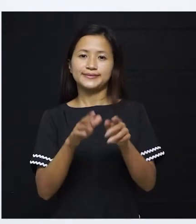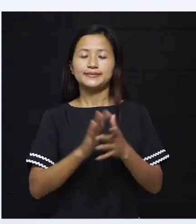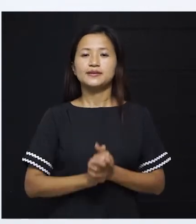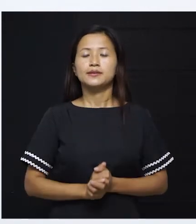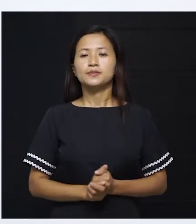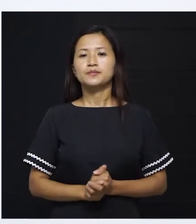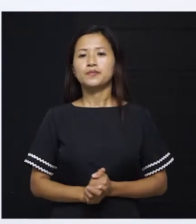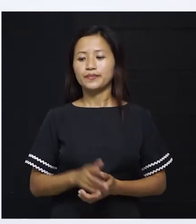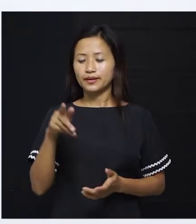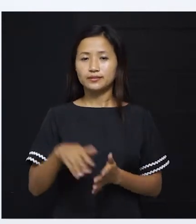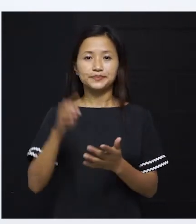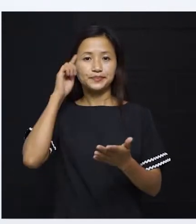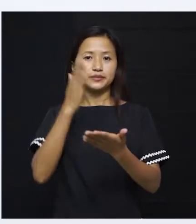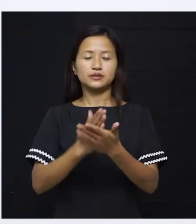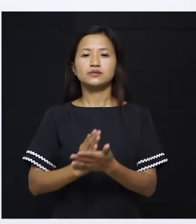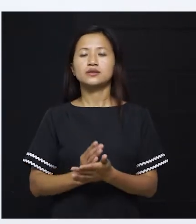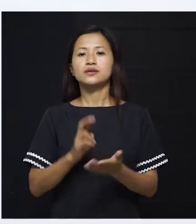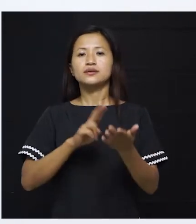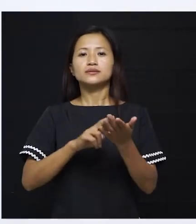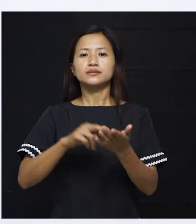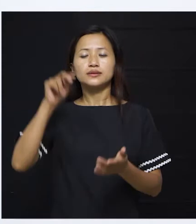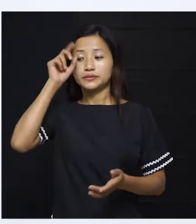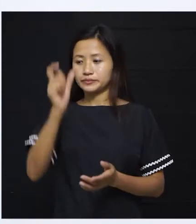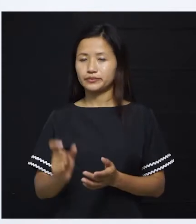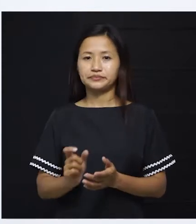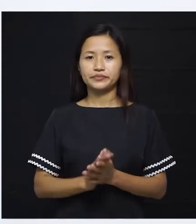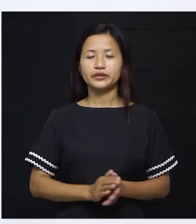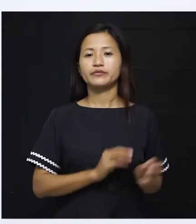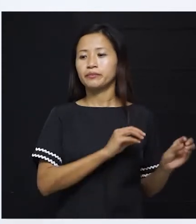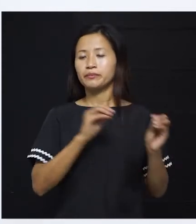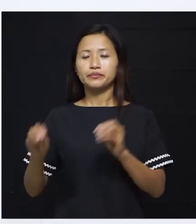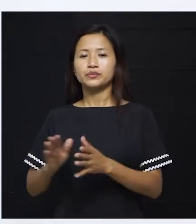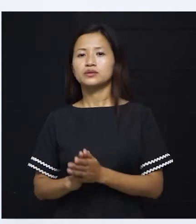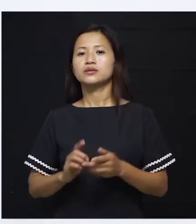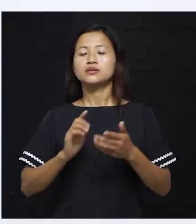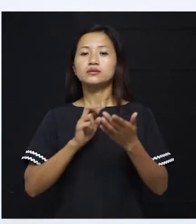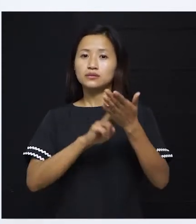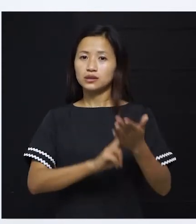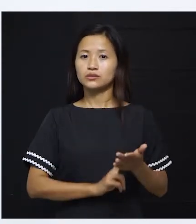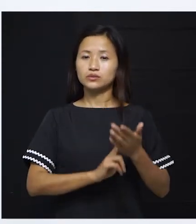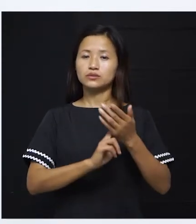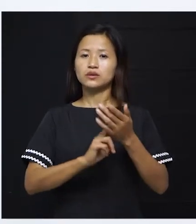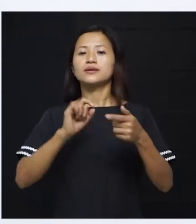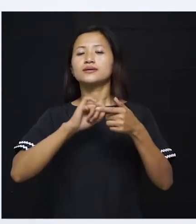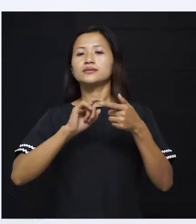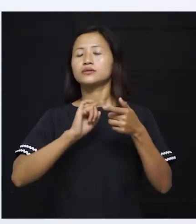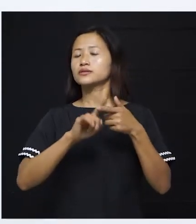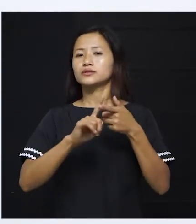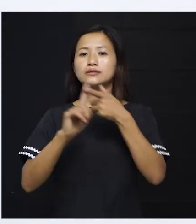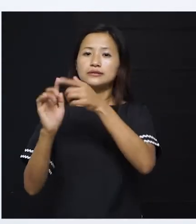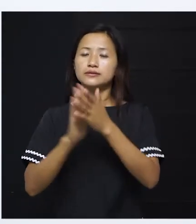So it is believed that the Nagas might have migrated from the Southeastern Asian countries. And